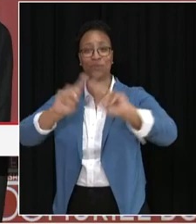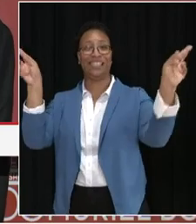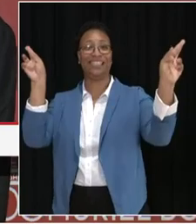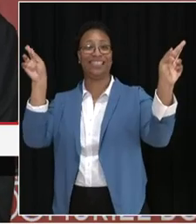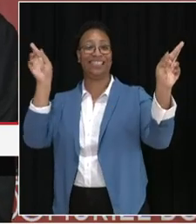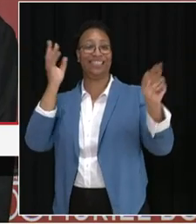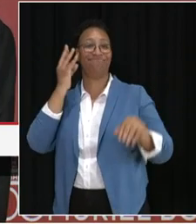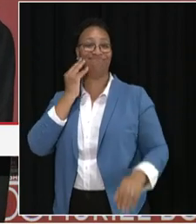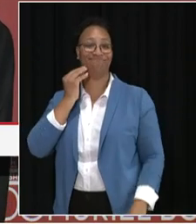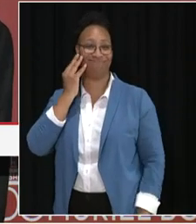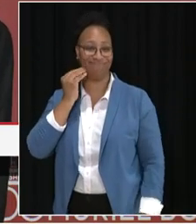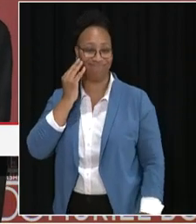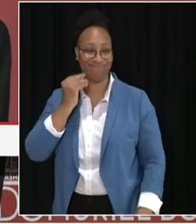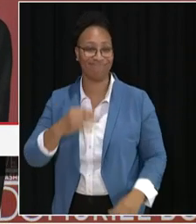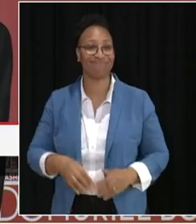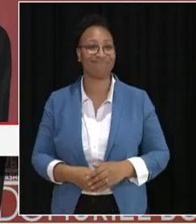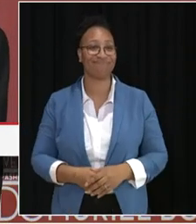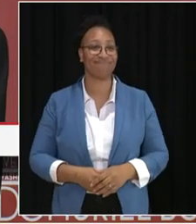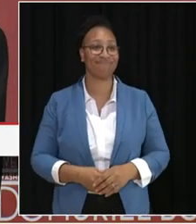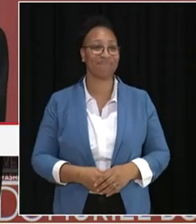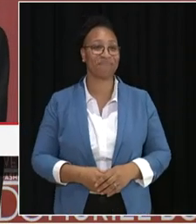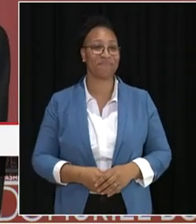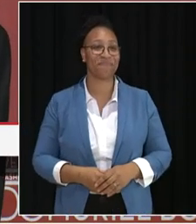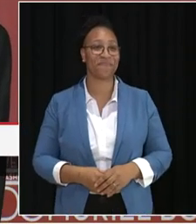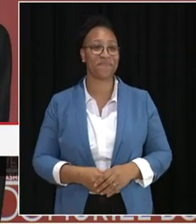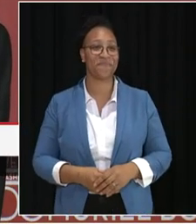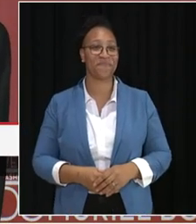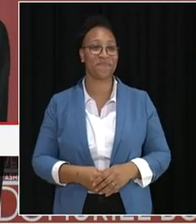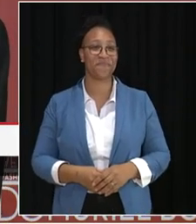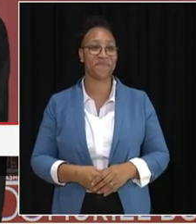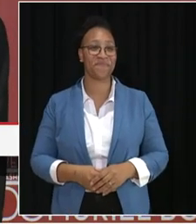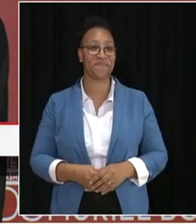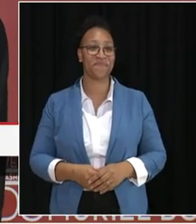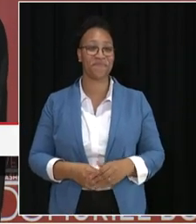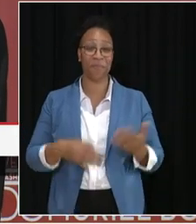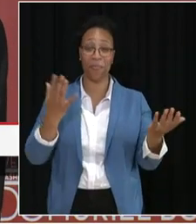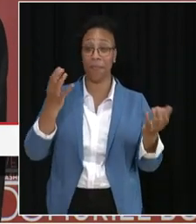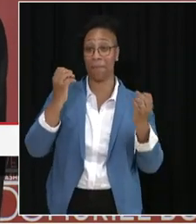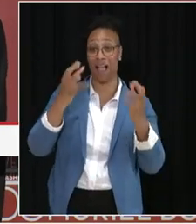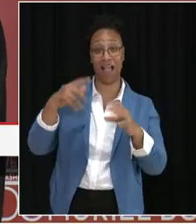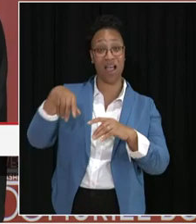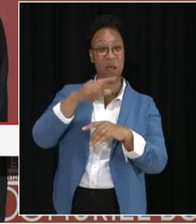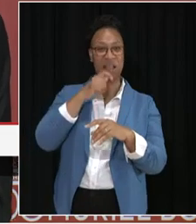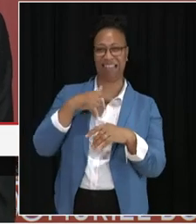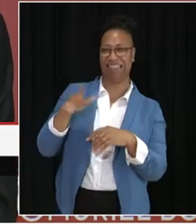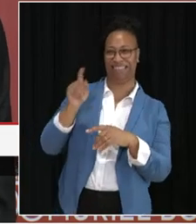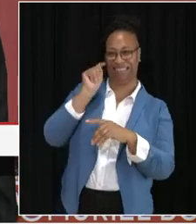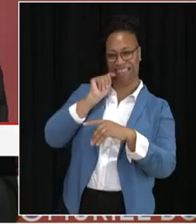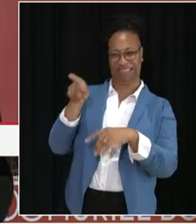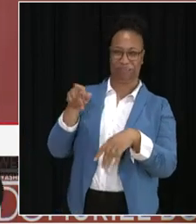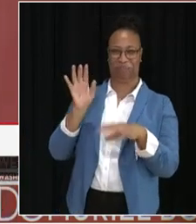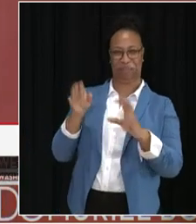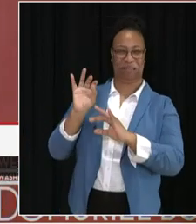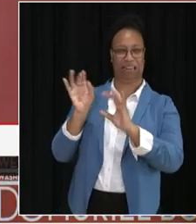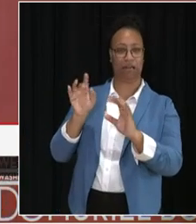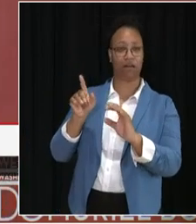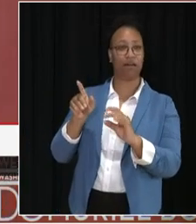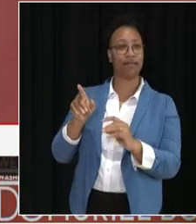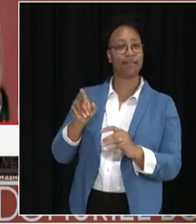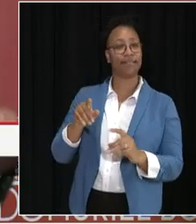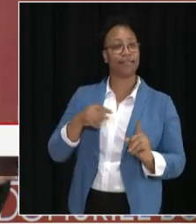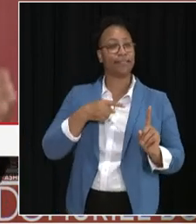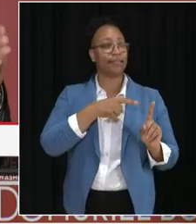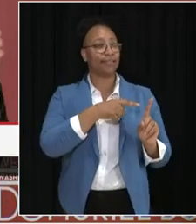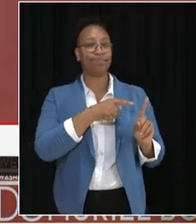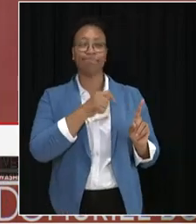adolescents with dignity, don't trust them, and don't easily encourage a love of learning.